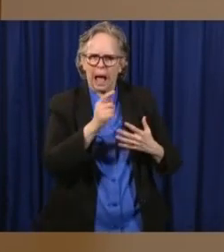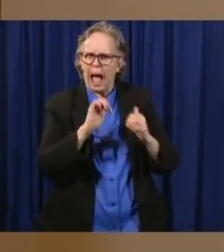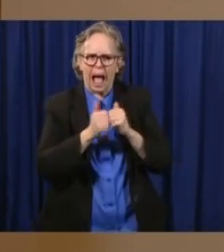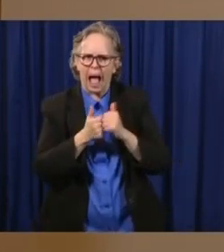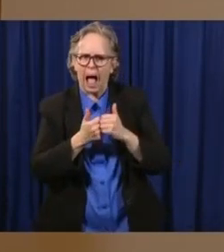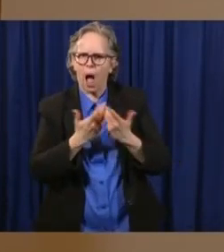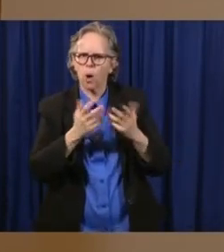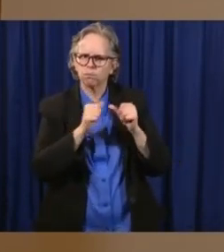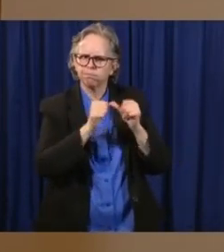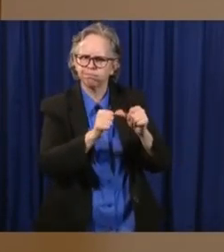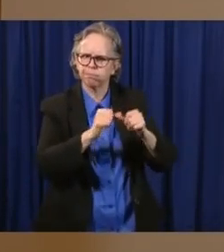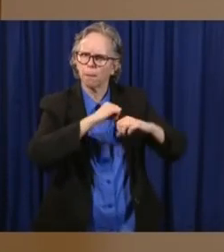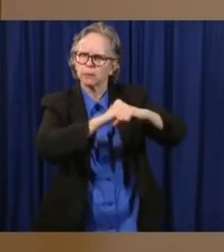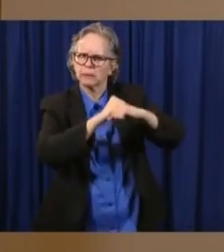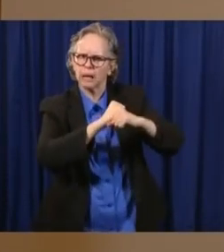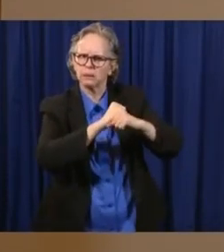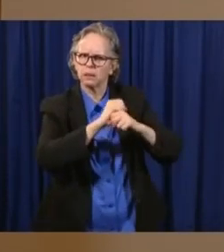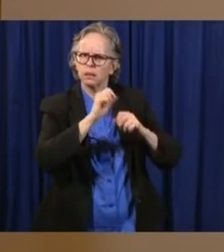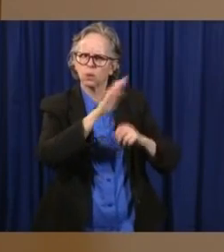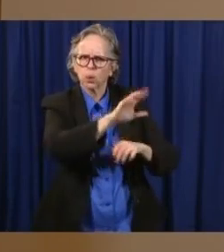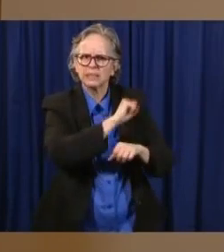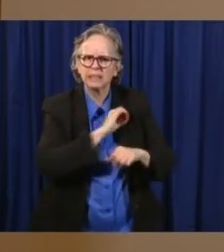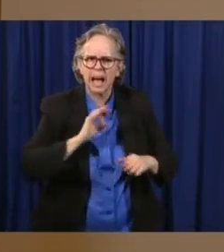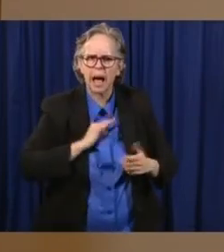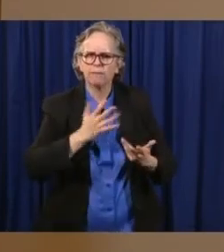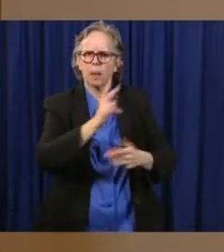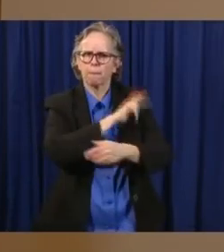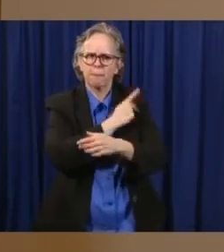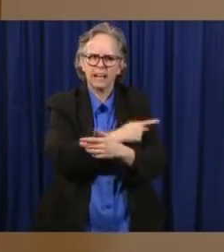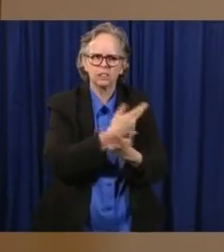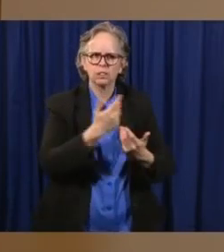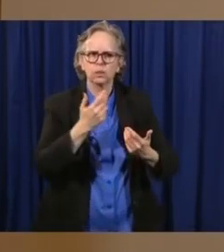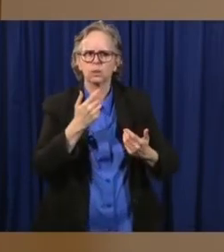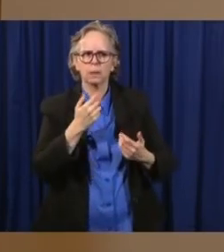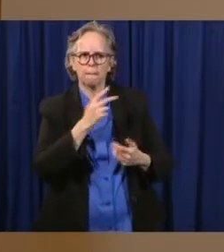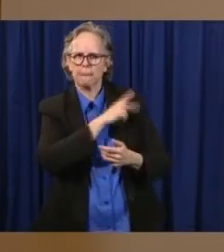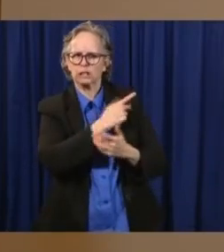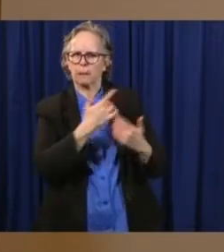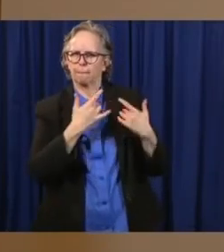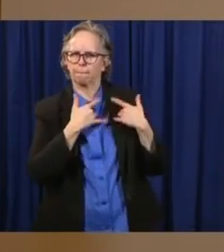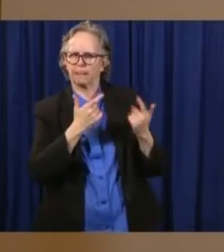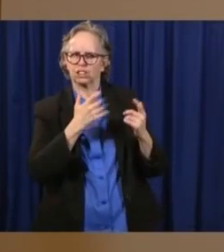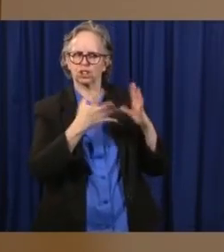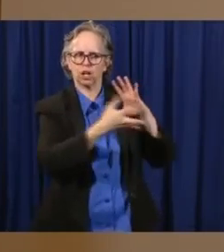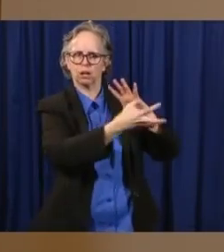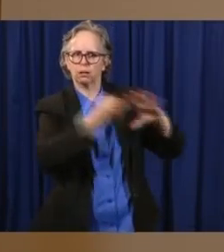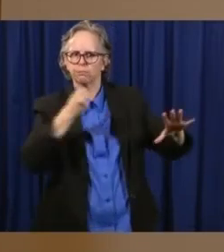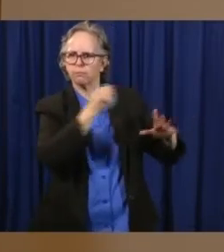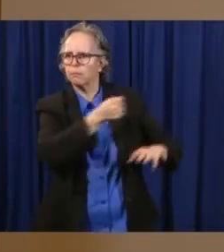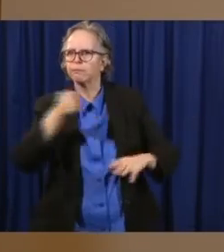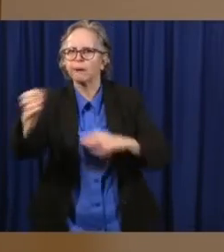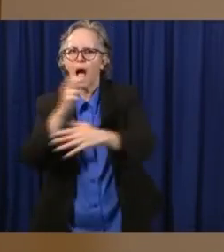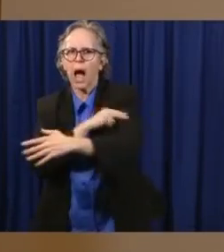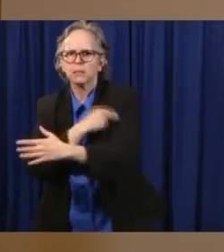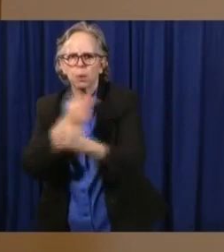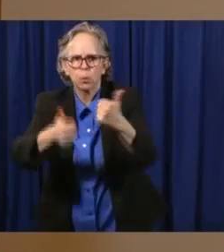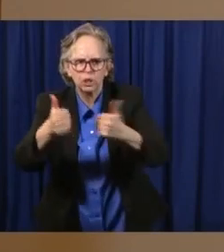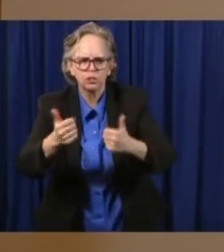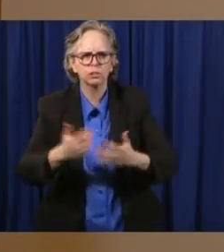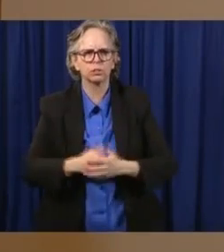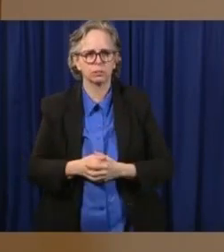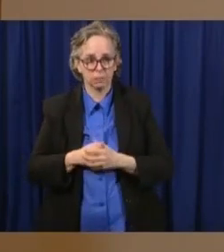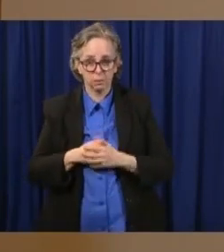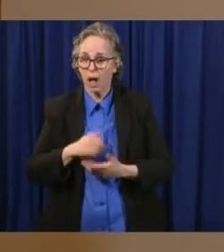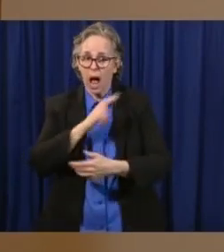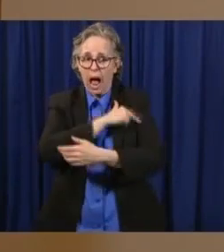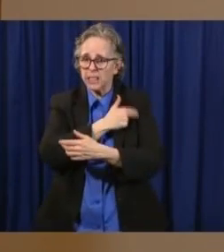best protect your staff, what patients need to go to a hospital. And we also then, when someone is discharged from the hospital,